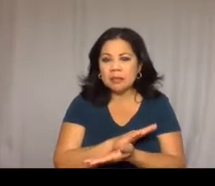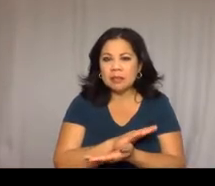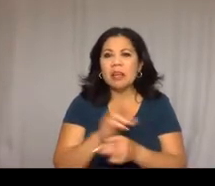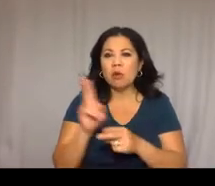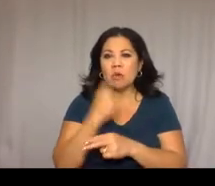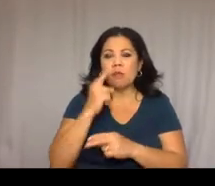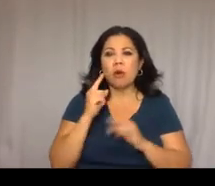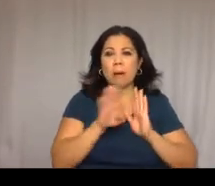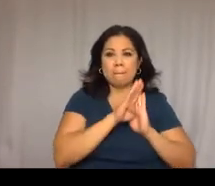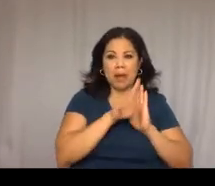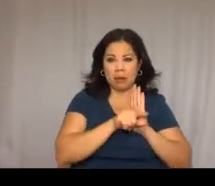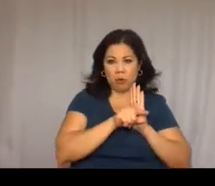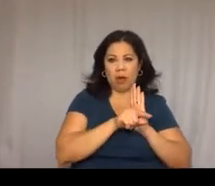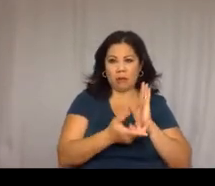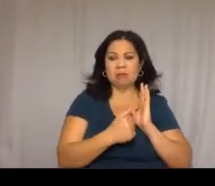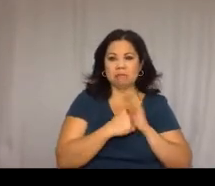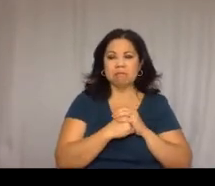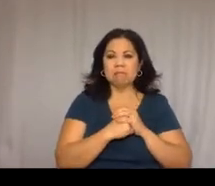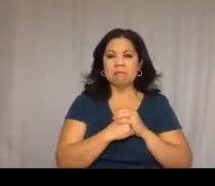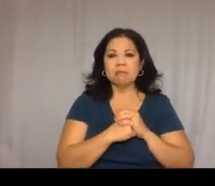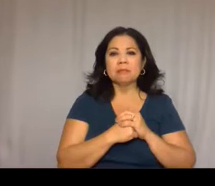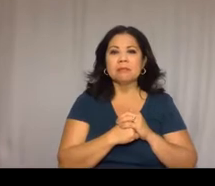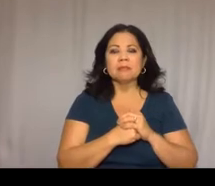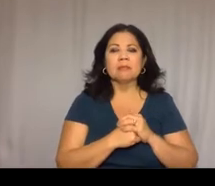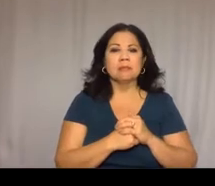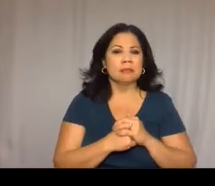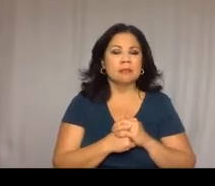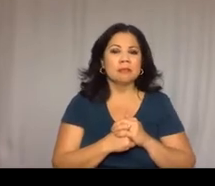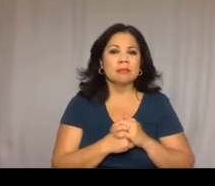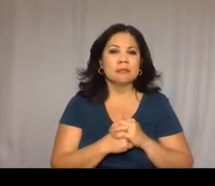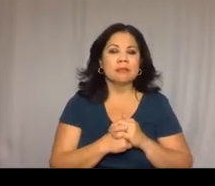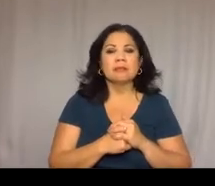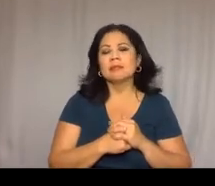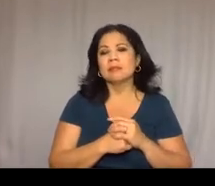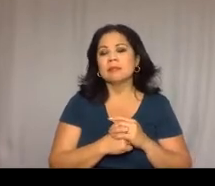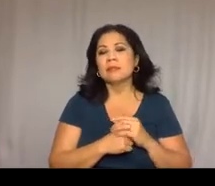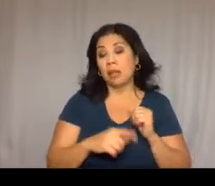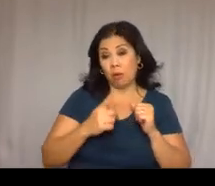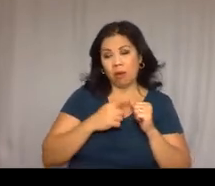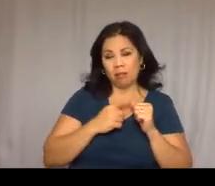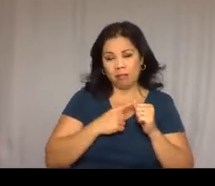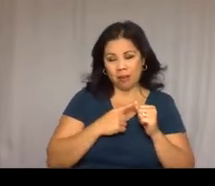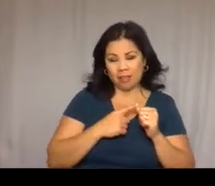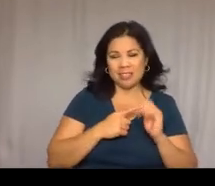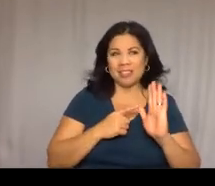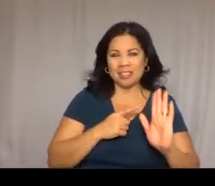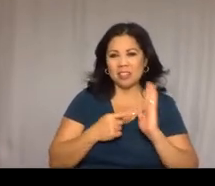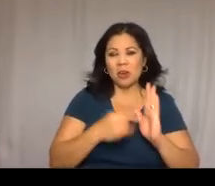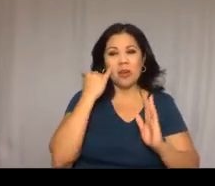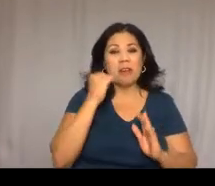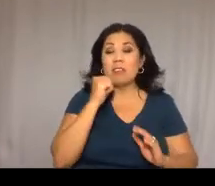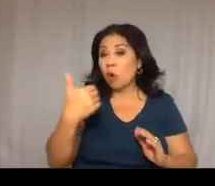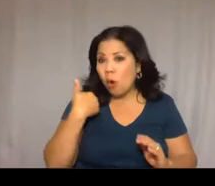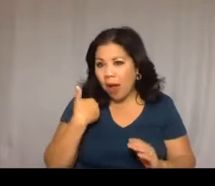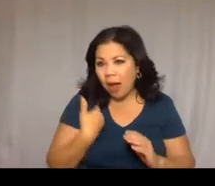background for your character, what you would do would be, well, actually, I'm going to show you first what you do if you don't have a piece of paper. So if